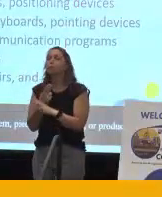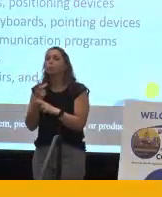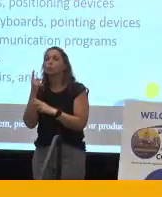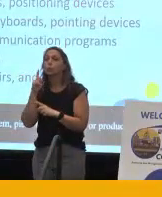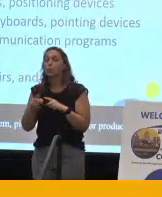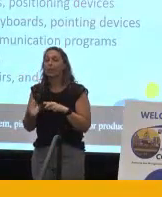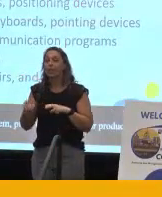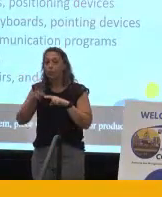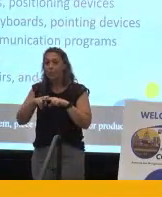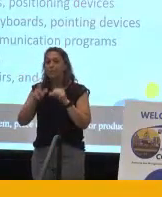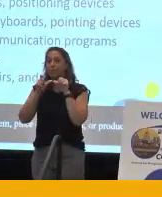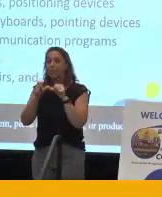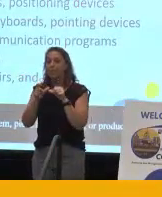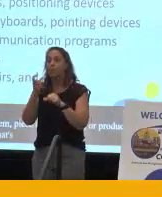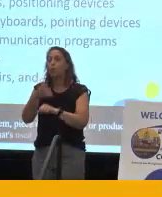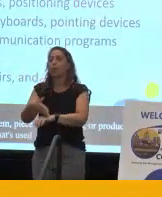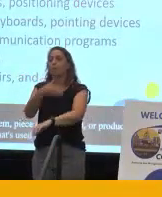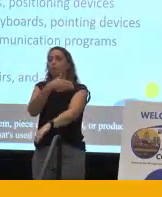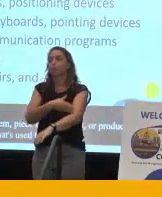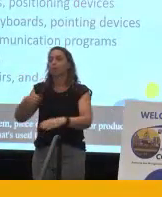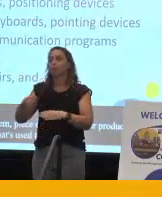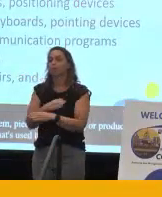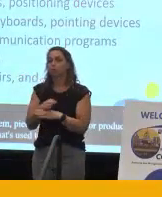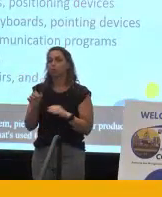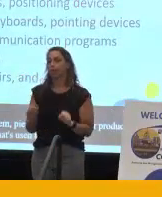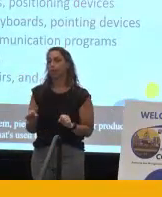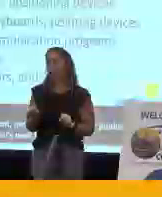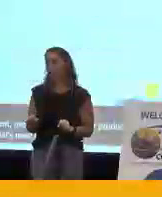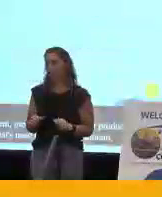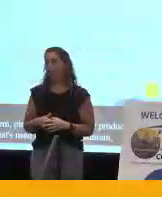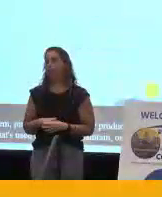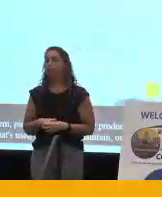increase, maintain, or improve functional capability.